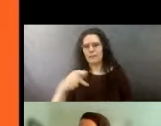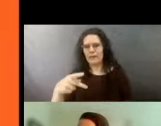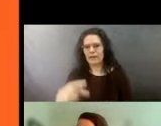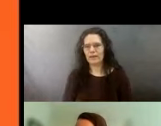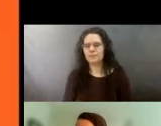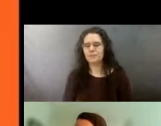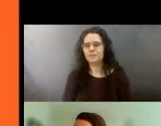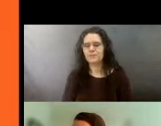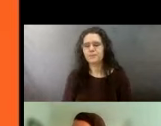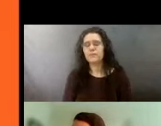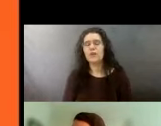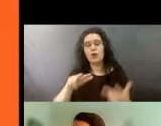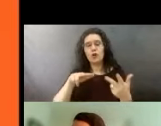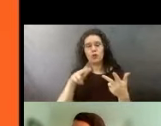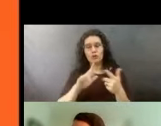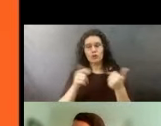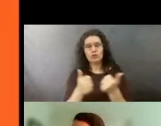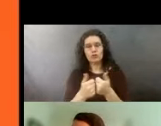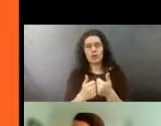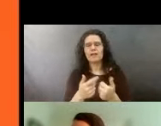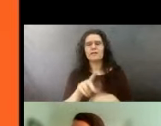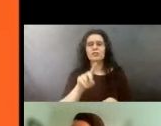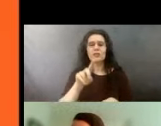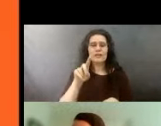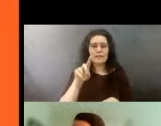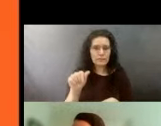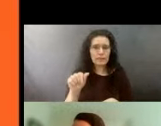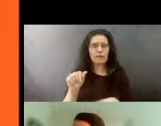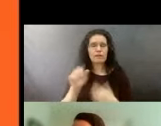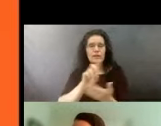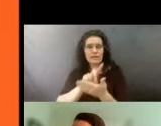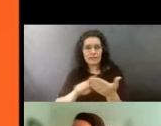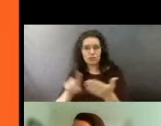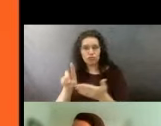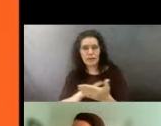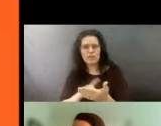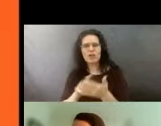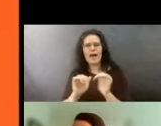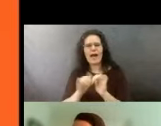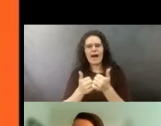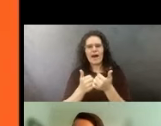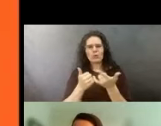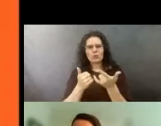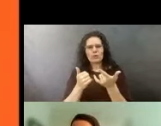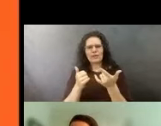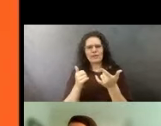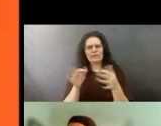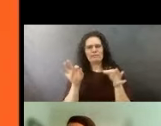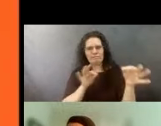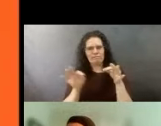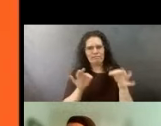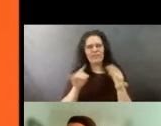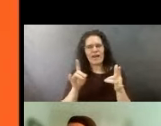we communicate the impact of disability and discrimination on achieving equitable health outcomes